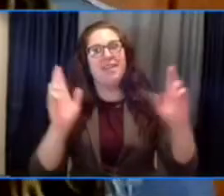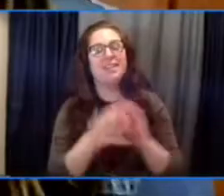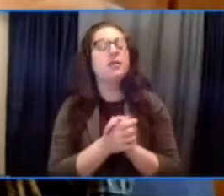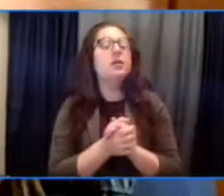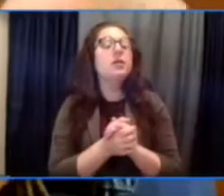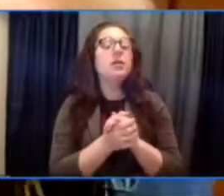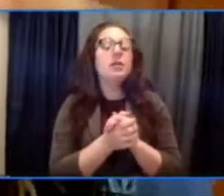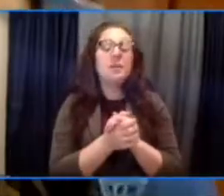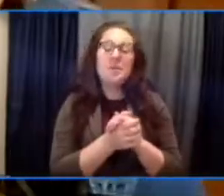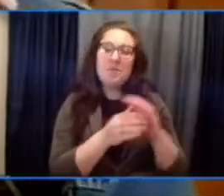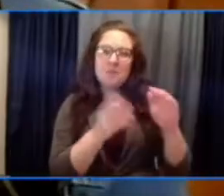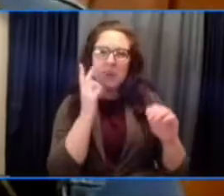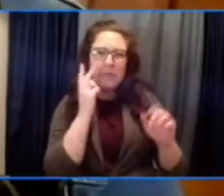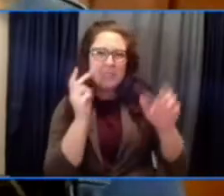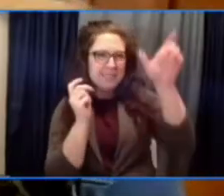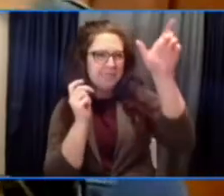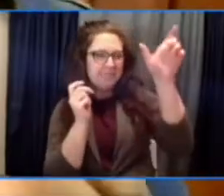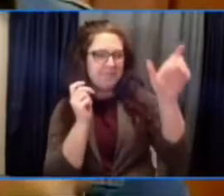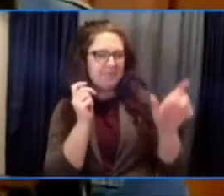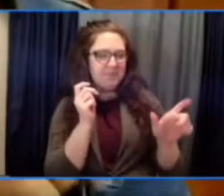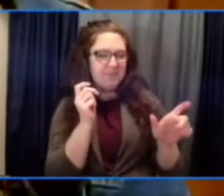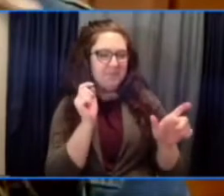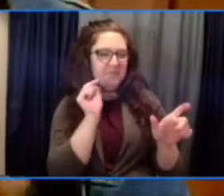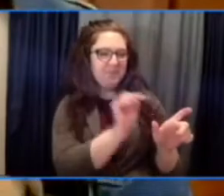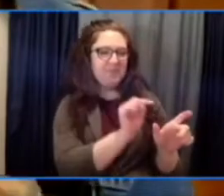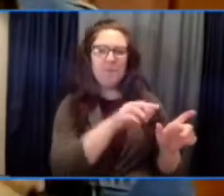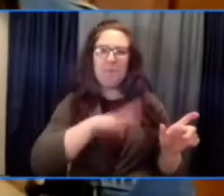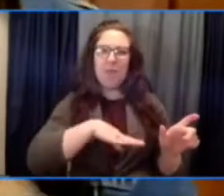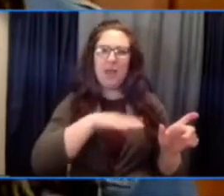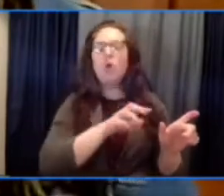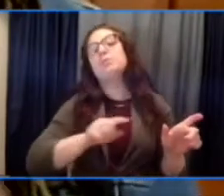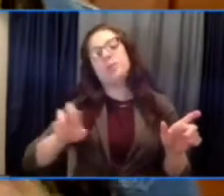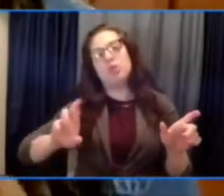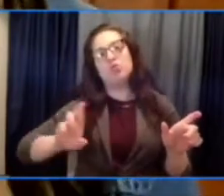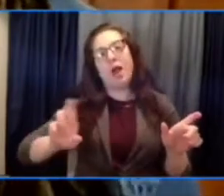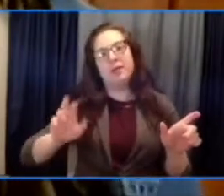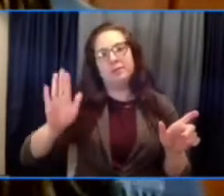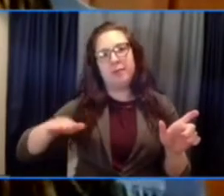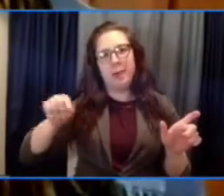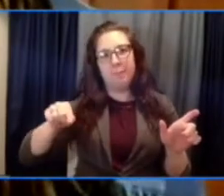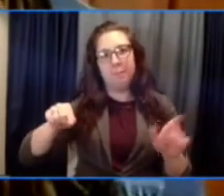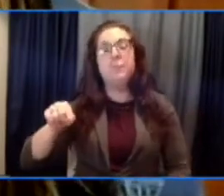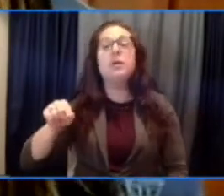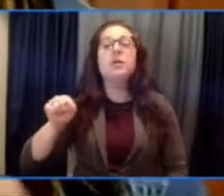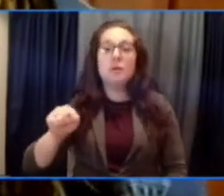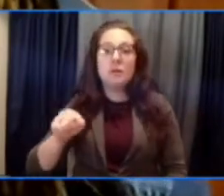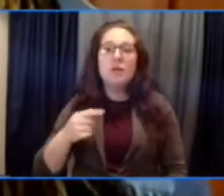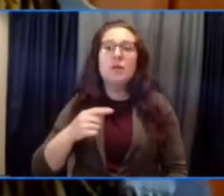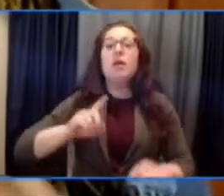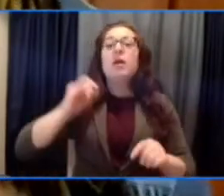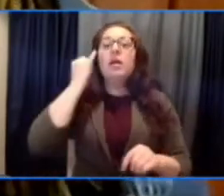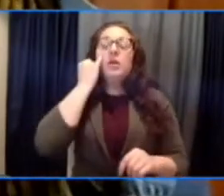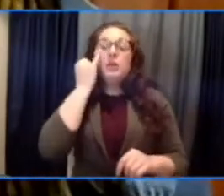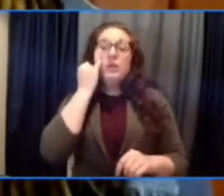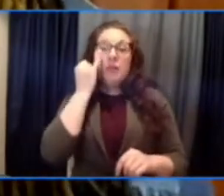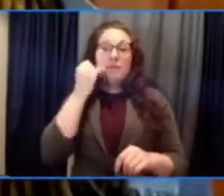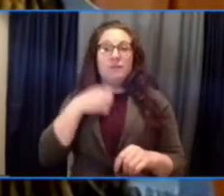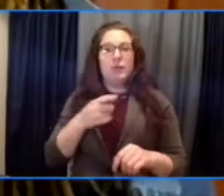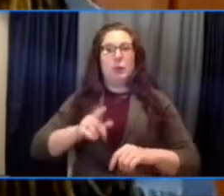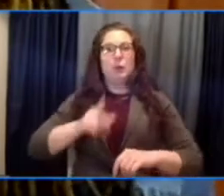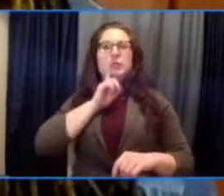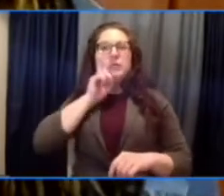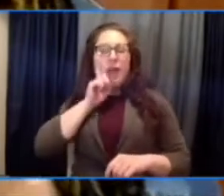piece is down here on the bottom lower right screen. For our differently able community, we have an ASL interpreter to